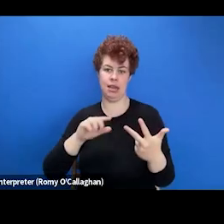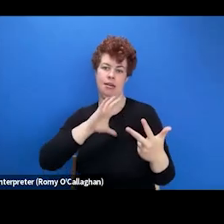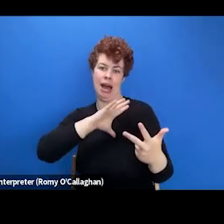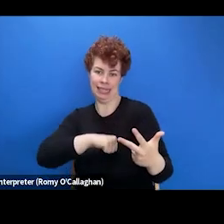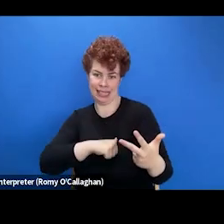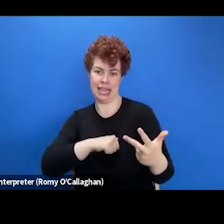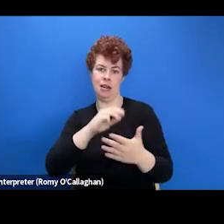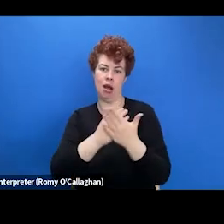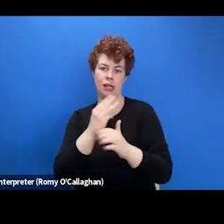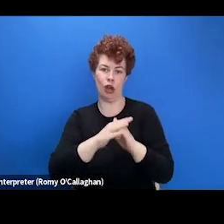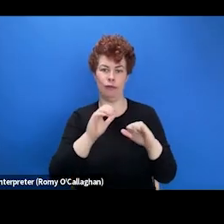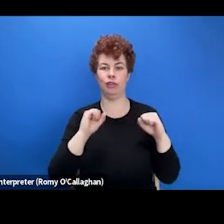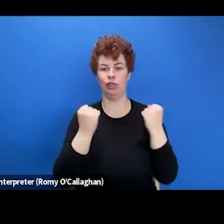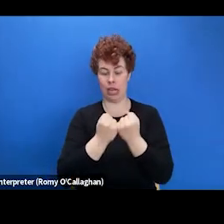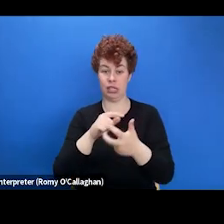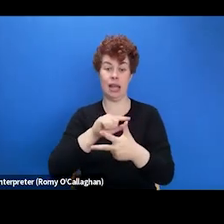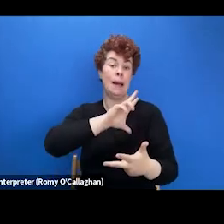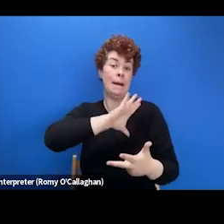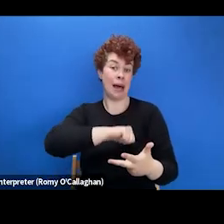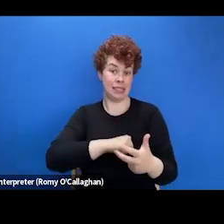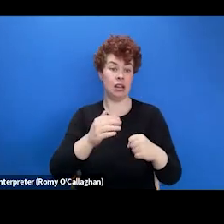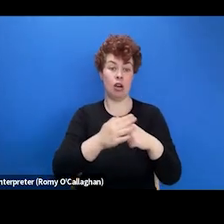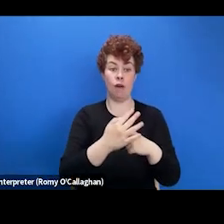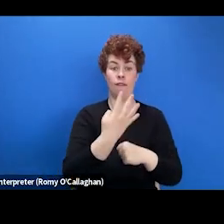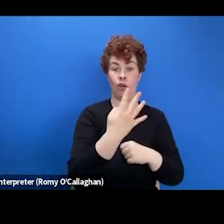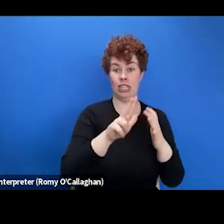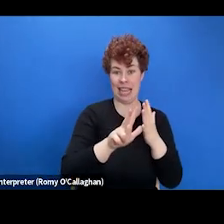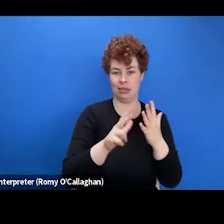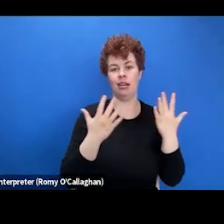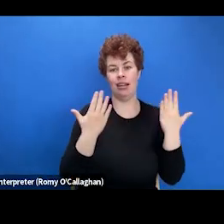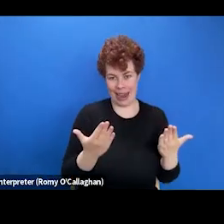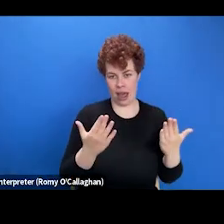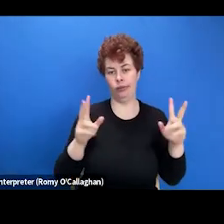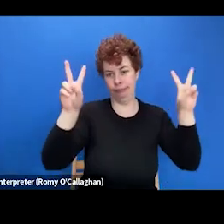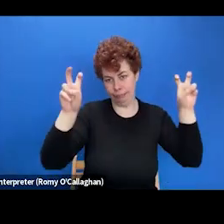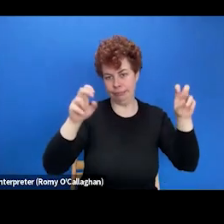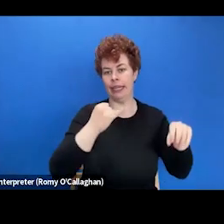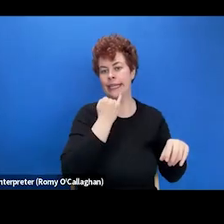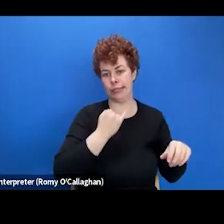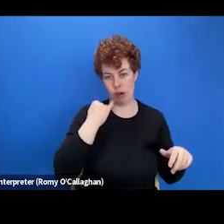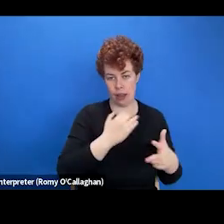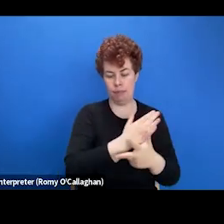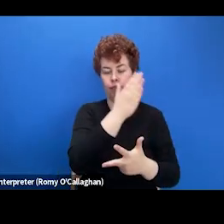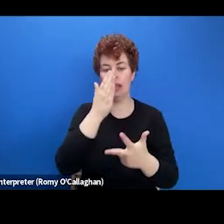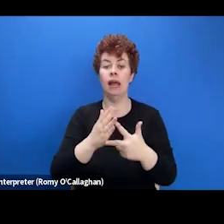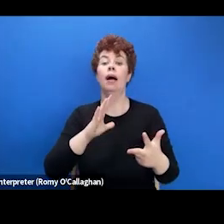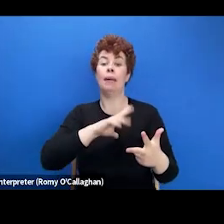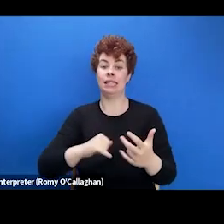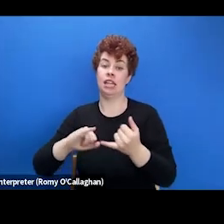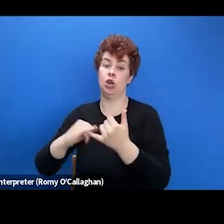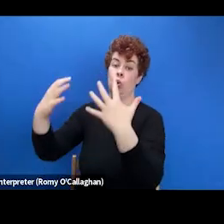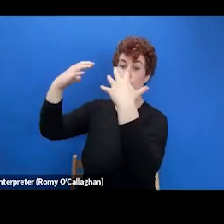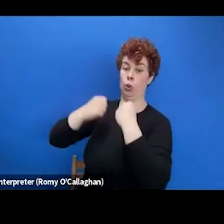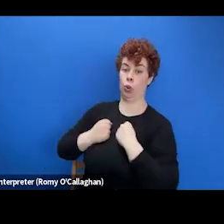So Palestinians of 48, what is today the State of Israel, Palestinians living under occupation in